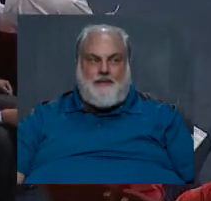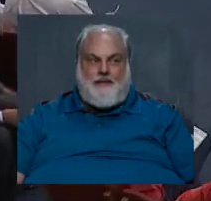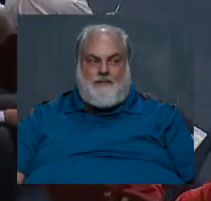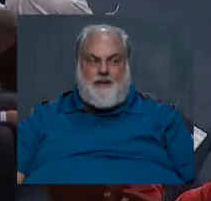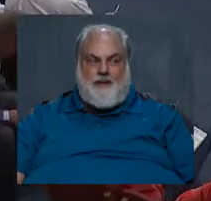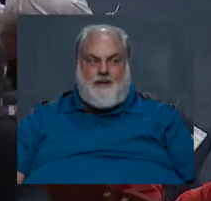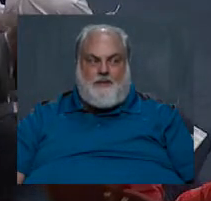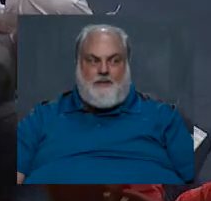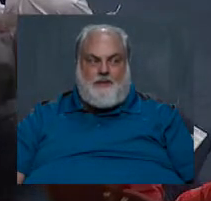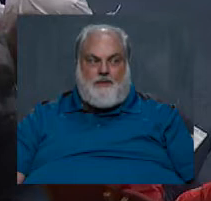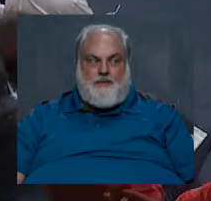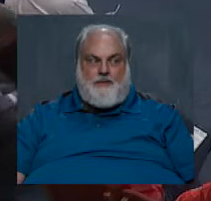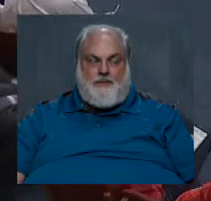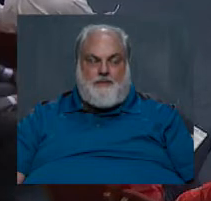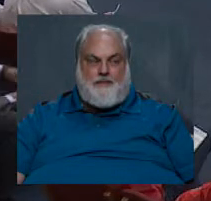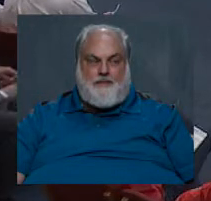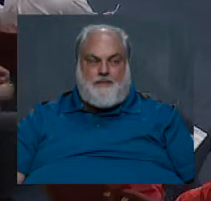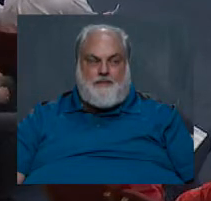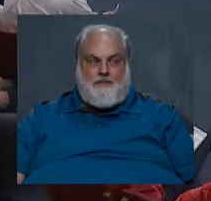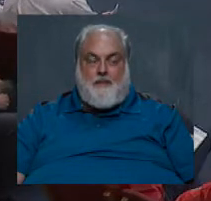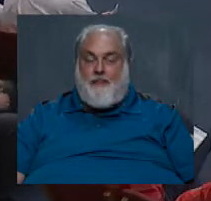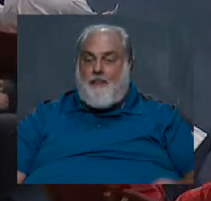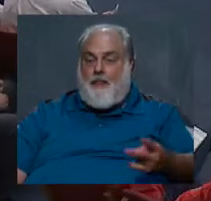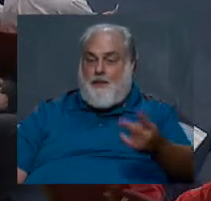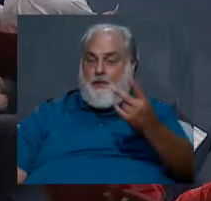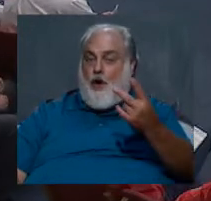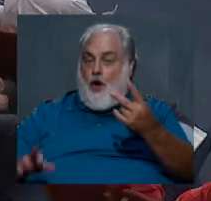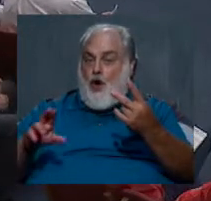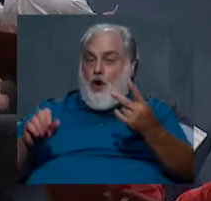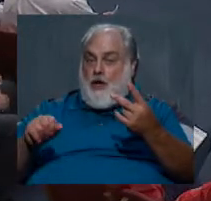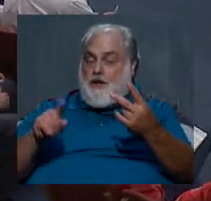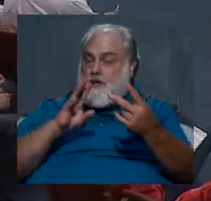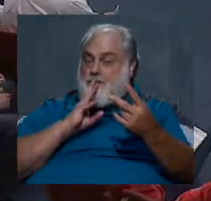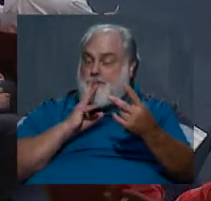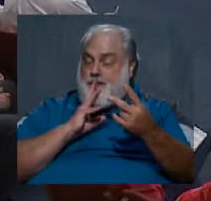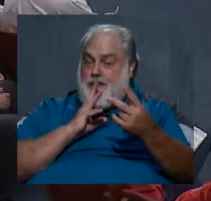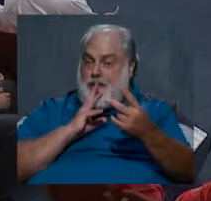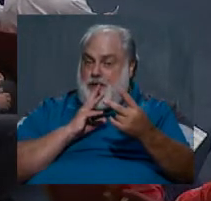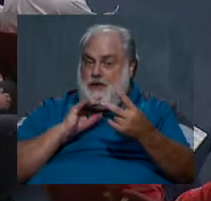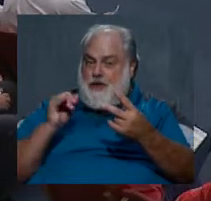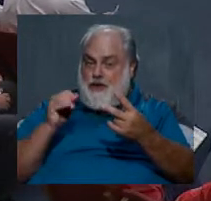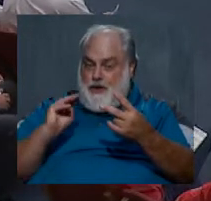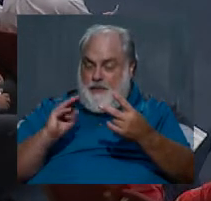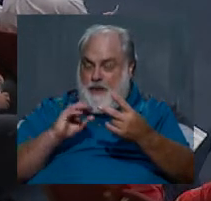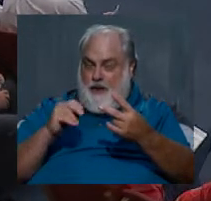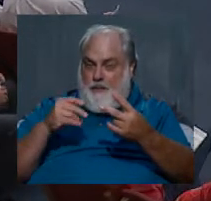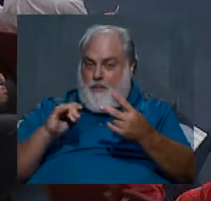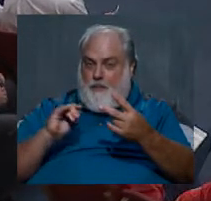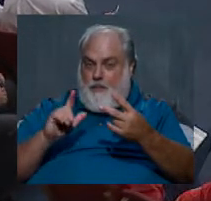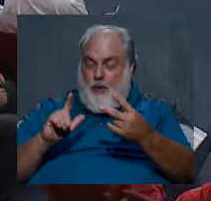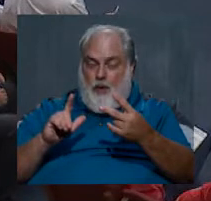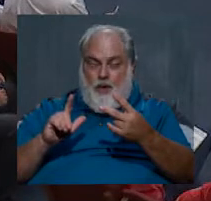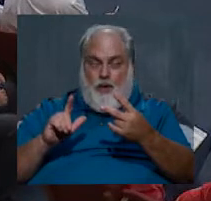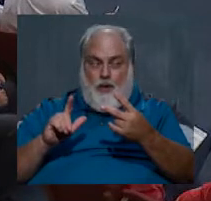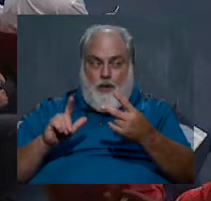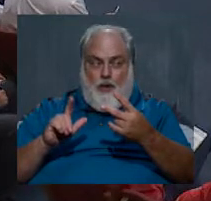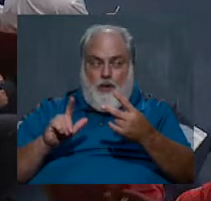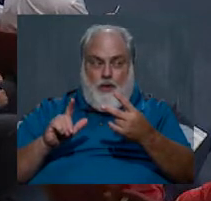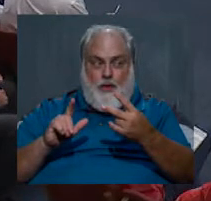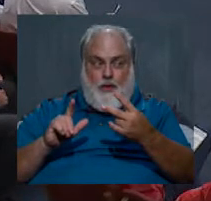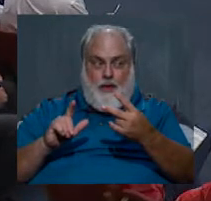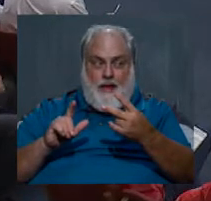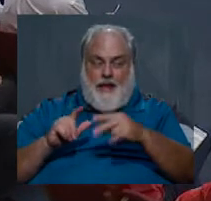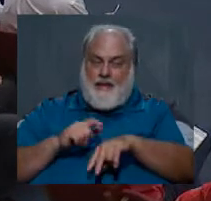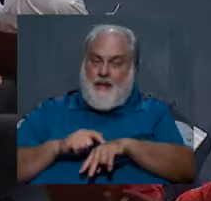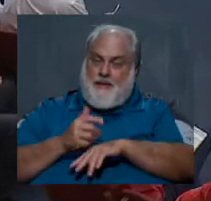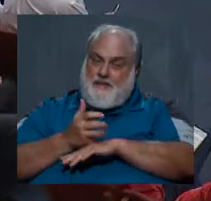Okay. Sorry, I had two cards who wanted to speak, Gene Eberly and Paul Bouchard, and time